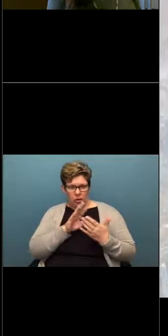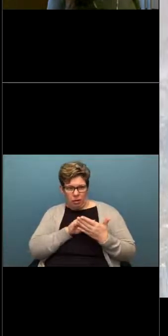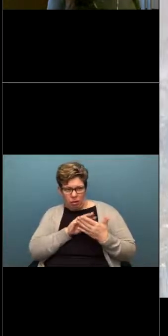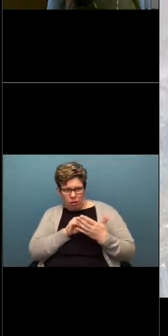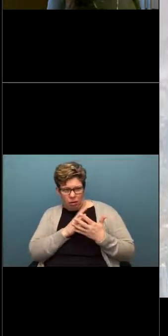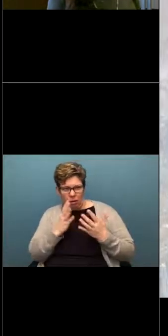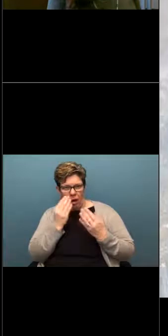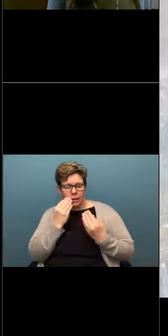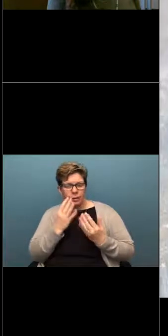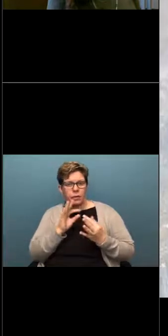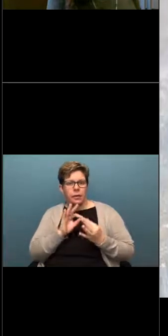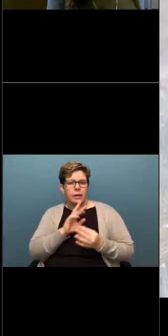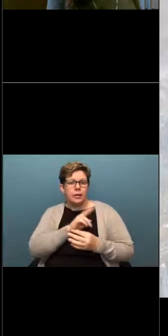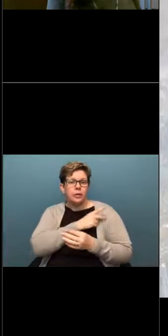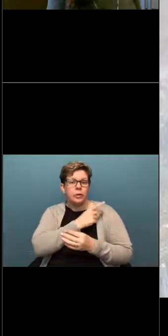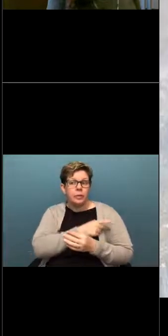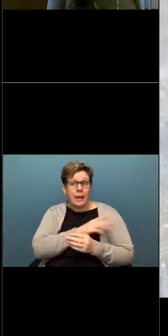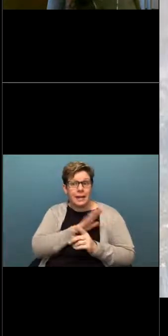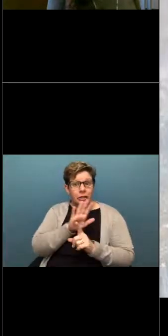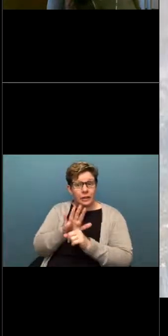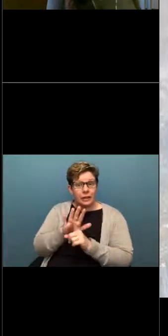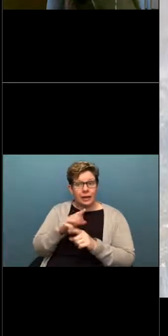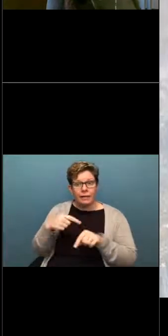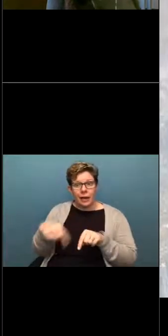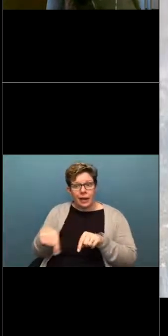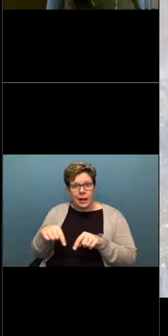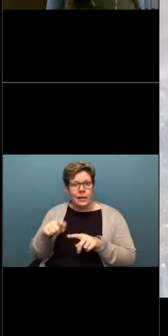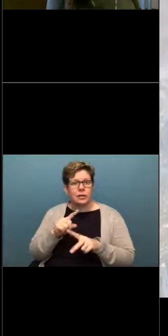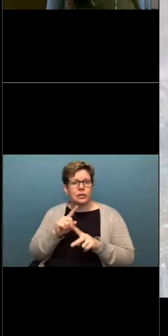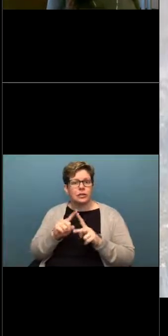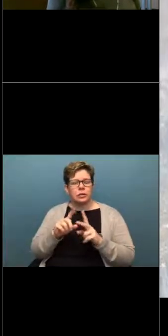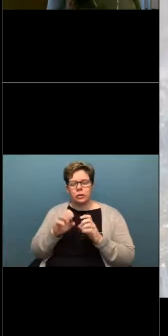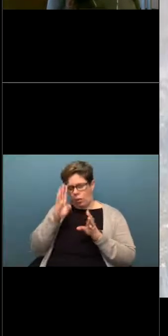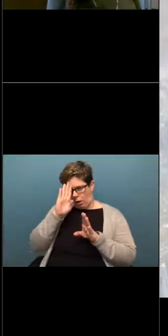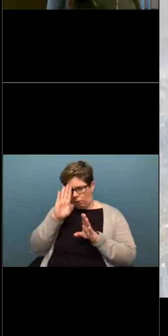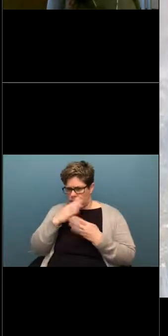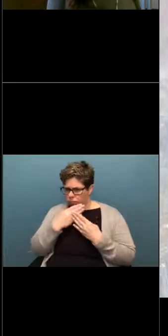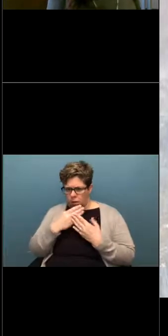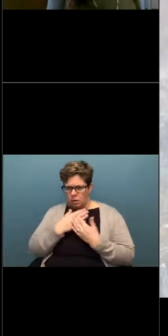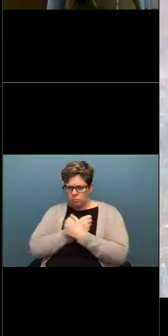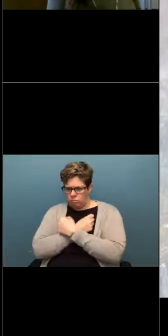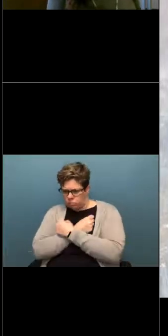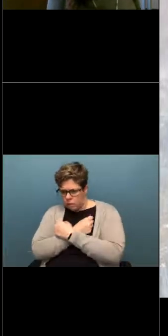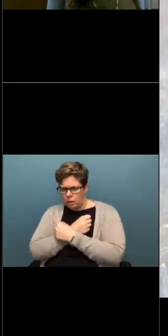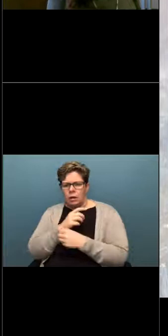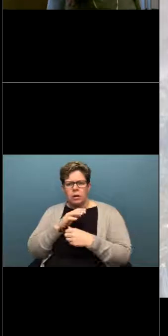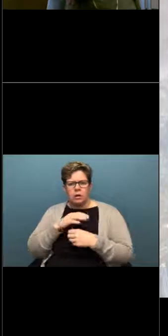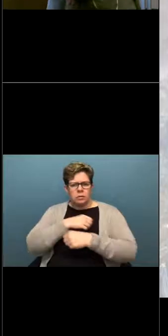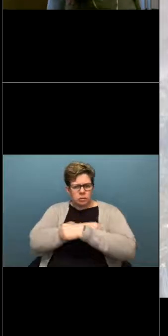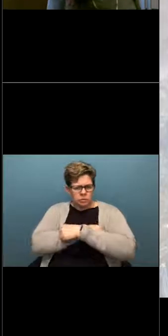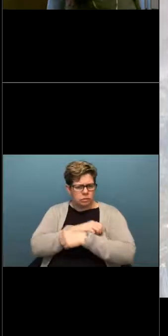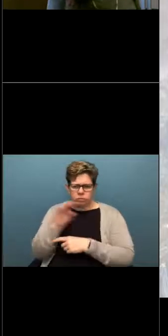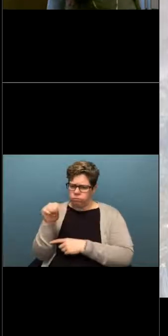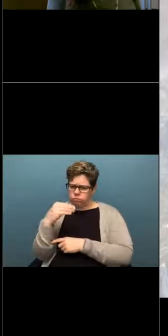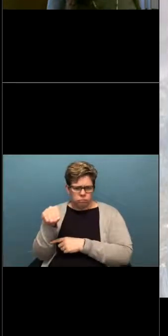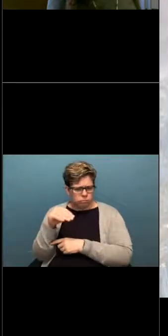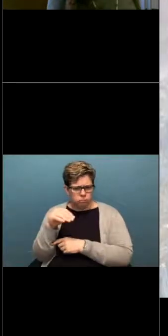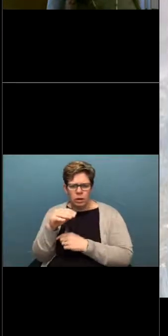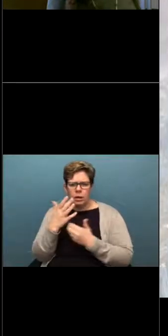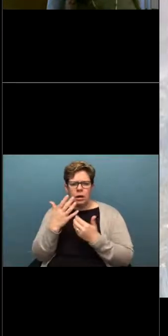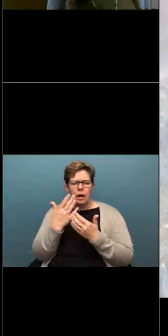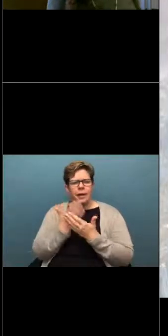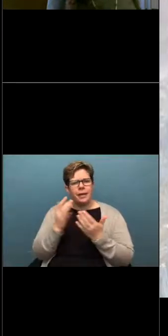about patients, if they're anxious or if they're closed off. Other verbal cues with your head shaking and things like